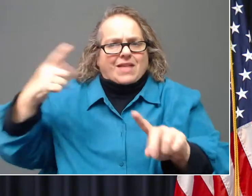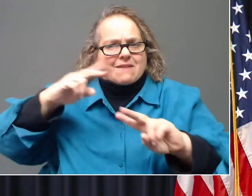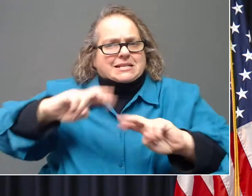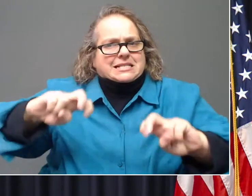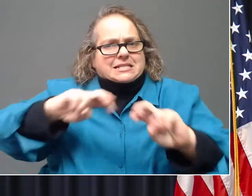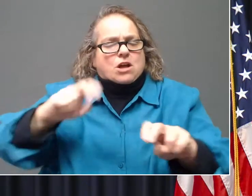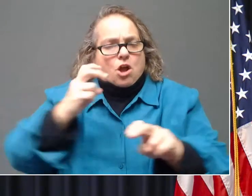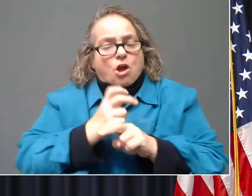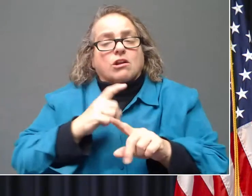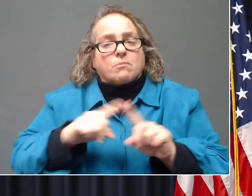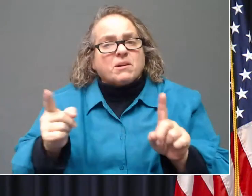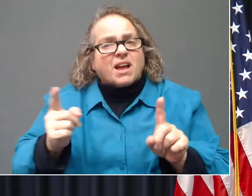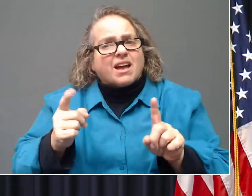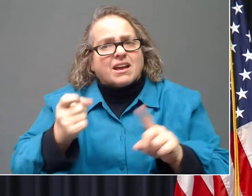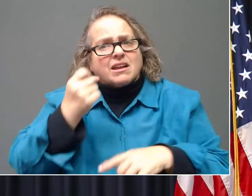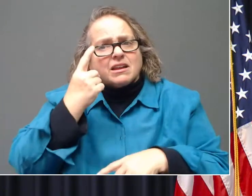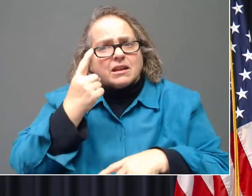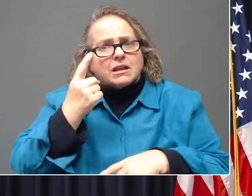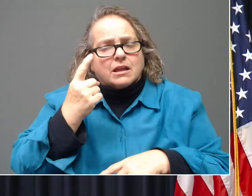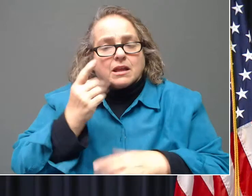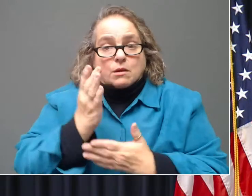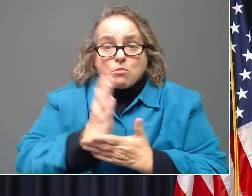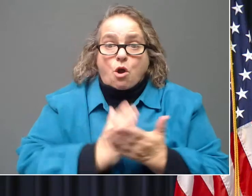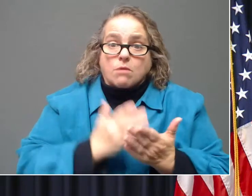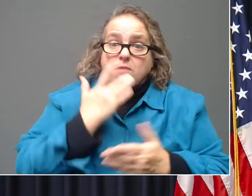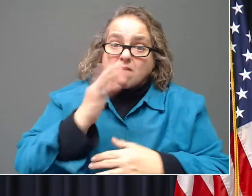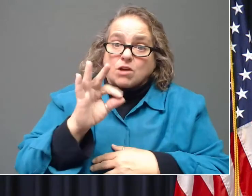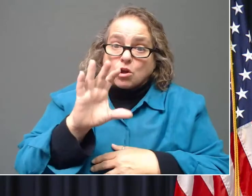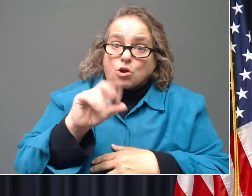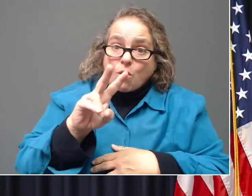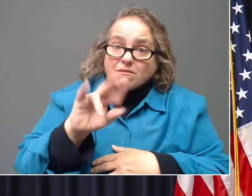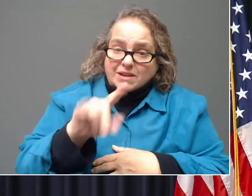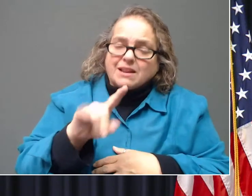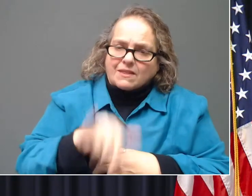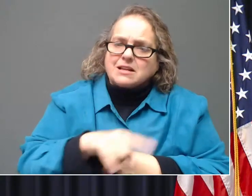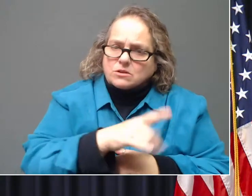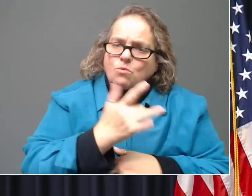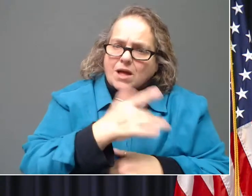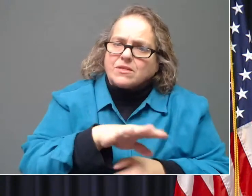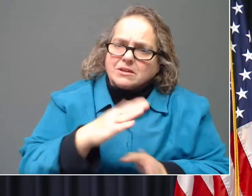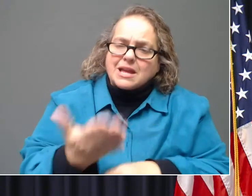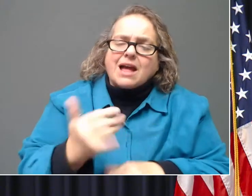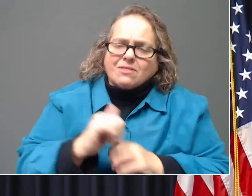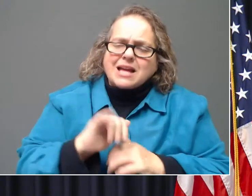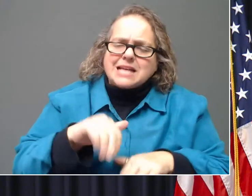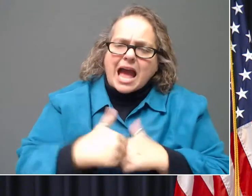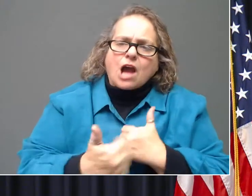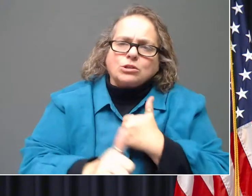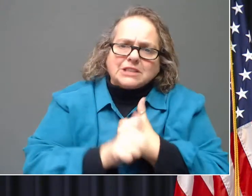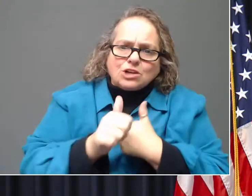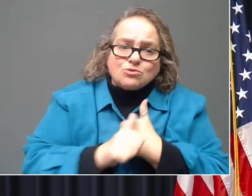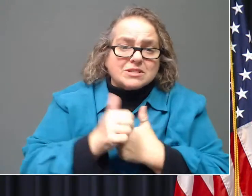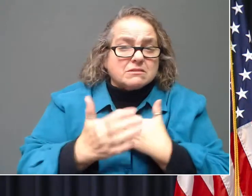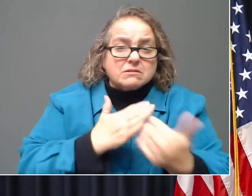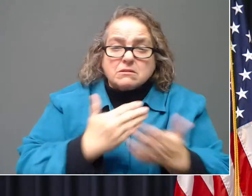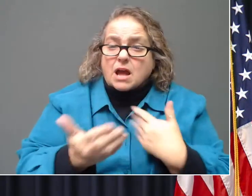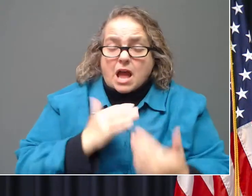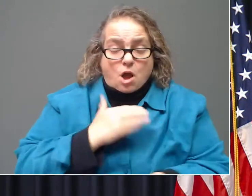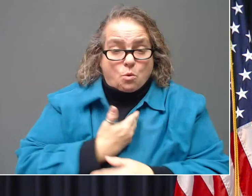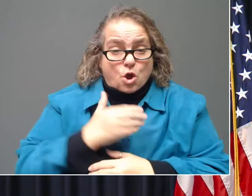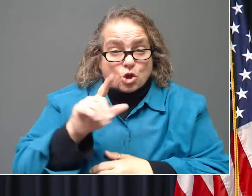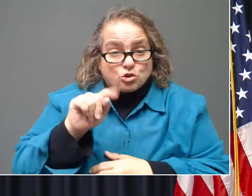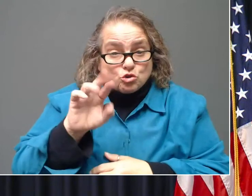of COVID. So let's remember how dangerous it is, even if our cases are headed, our trends are headed in the right